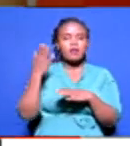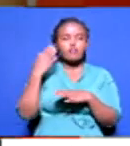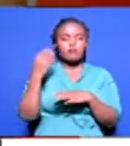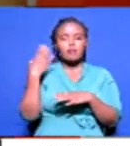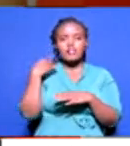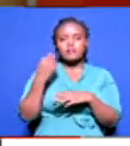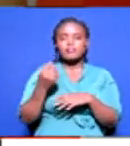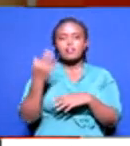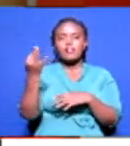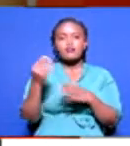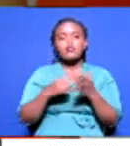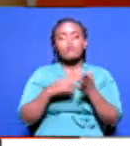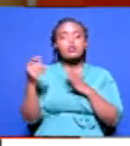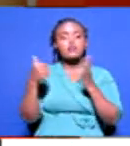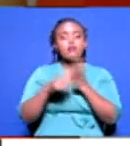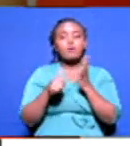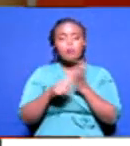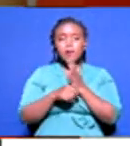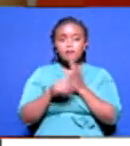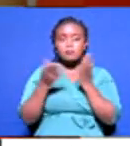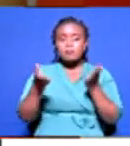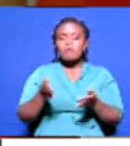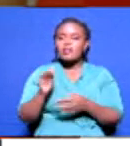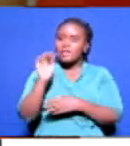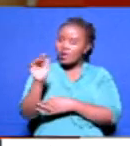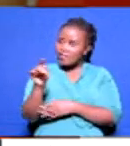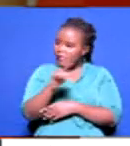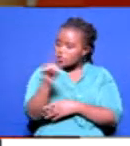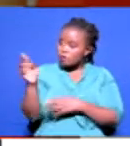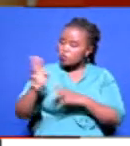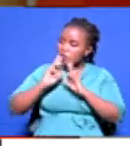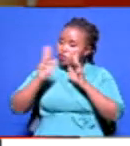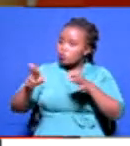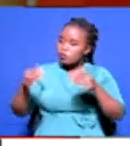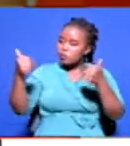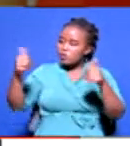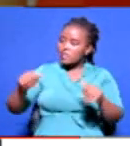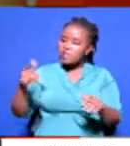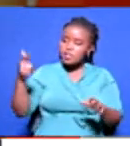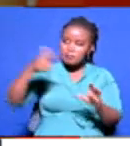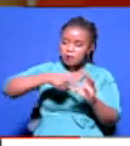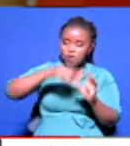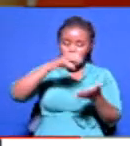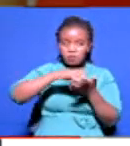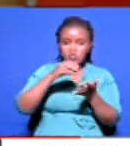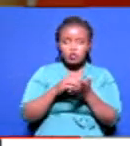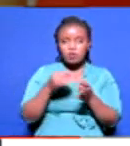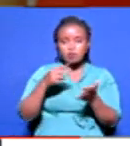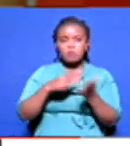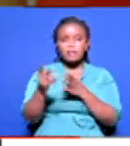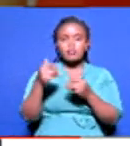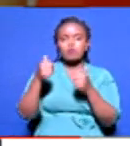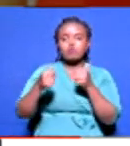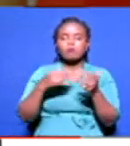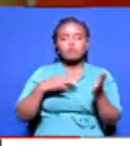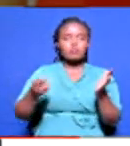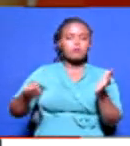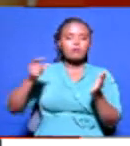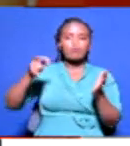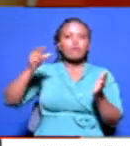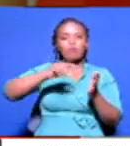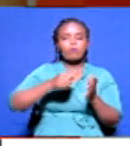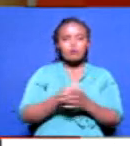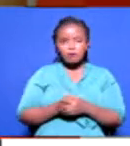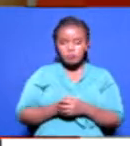is urging you to report any petrol station selling fuel above the recommended price. Acting Petroleum and Mining Cabinet